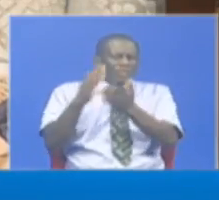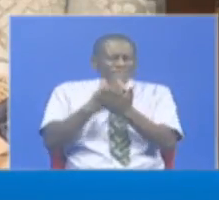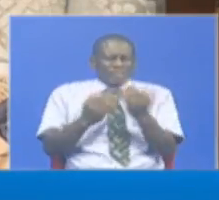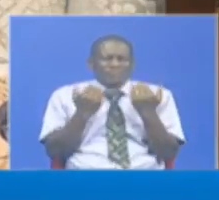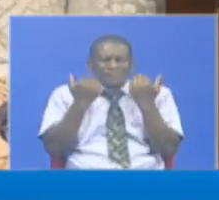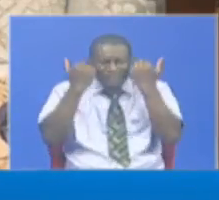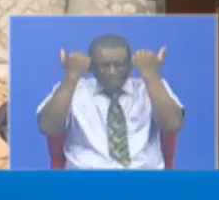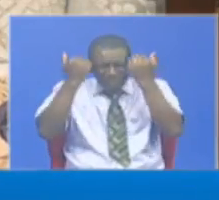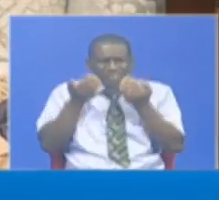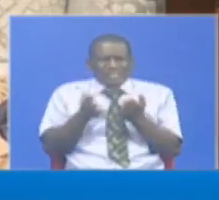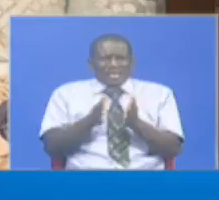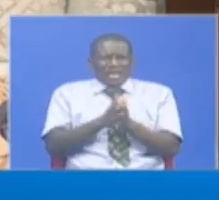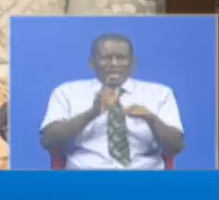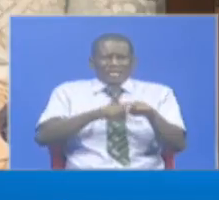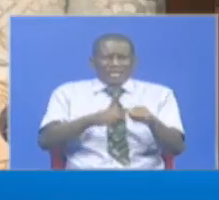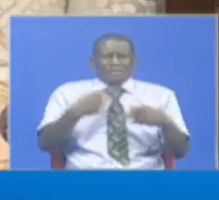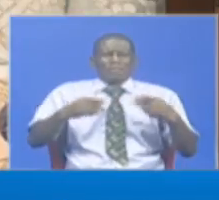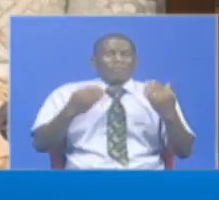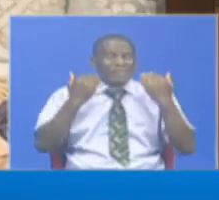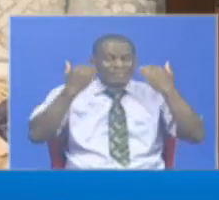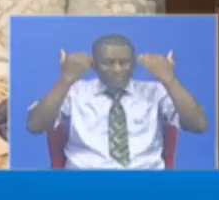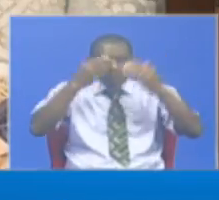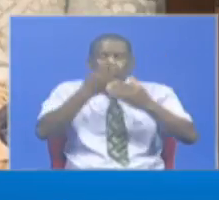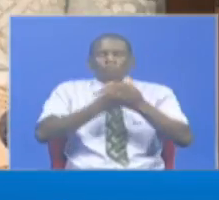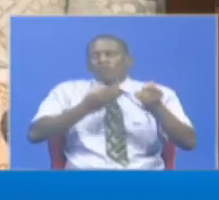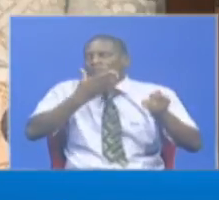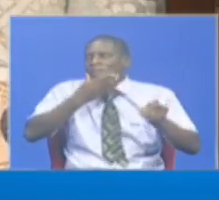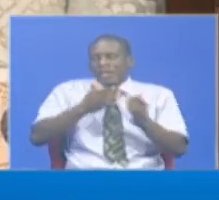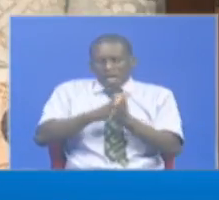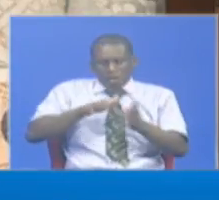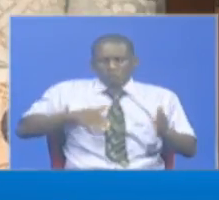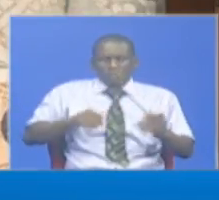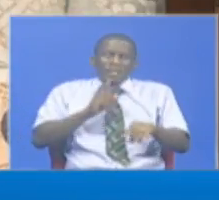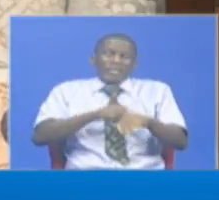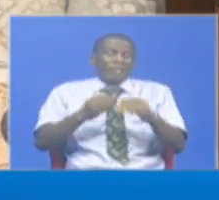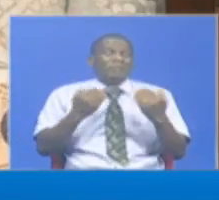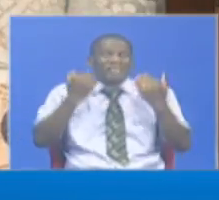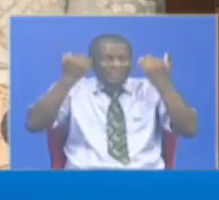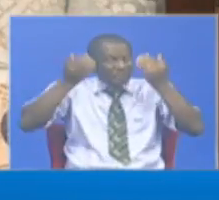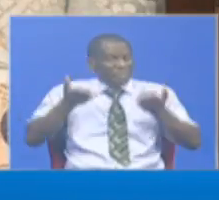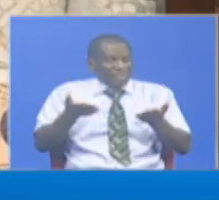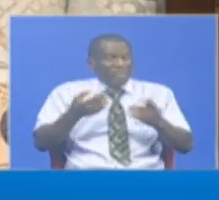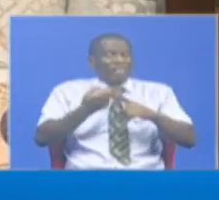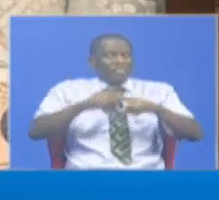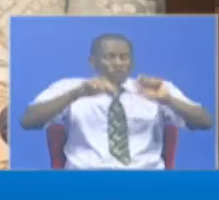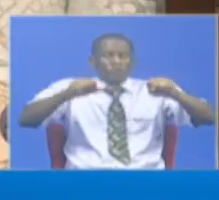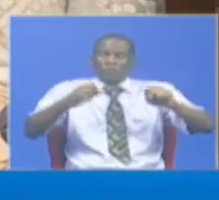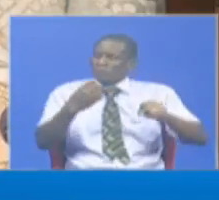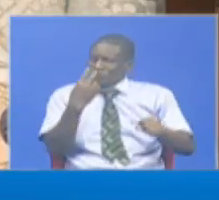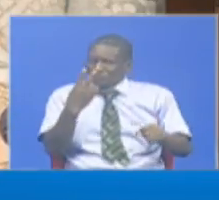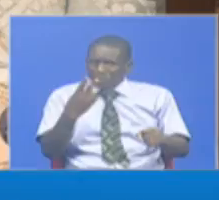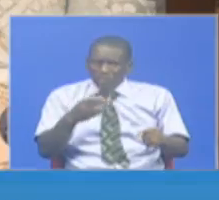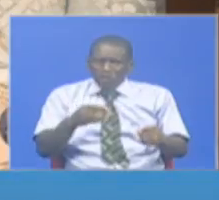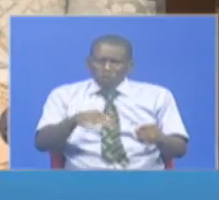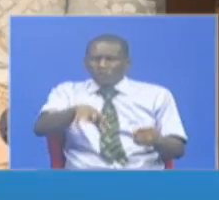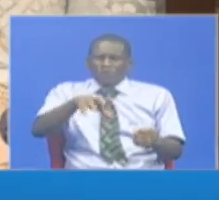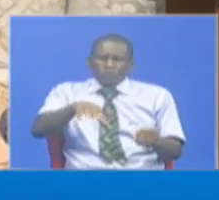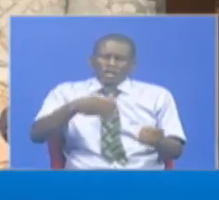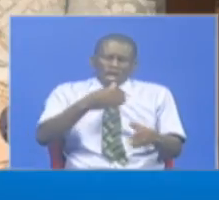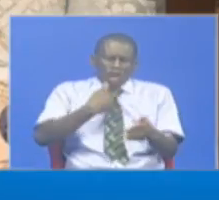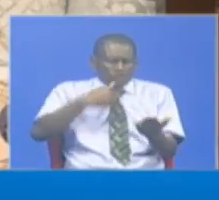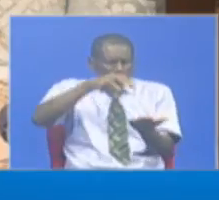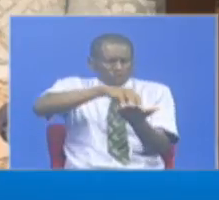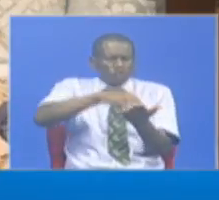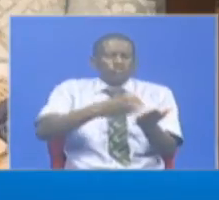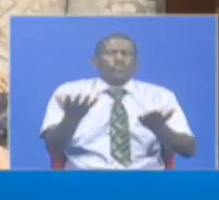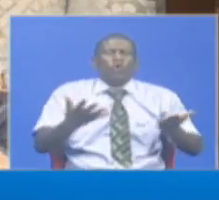and when people are stressed, both men and women, then you can see we find a situation where